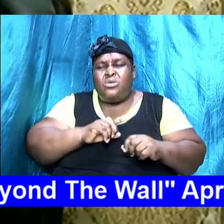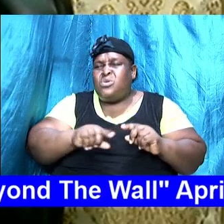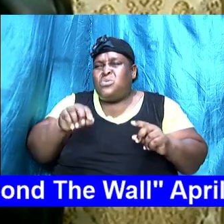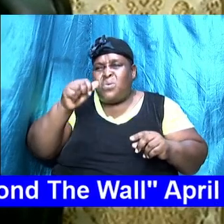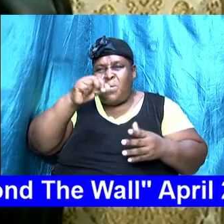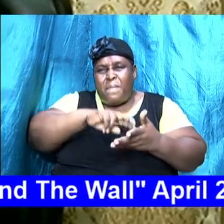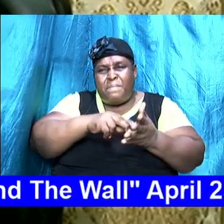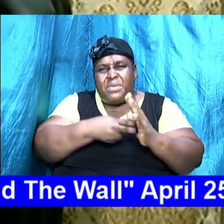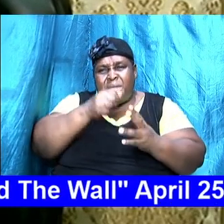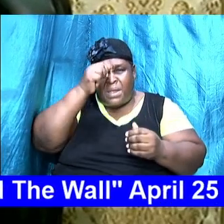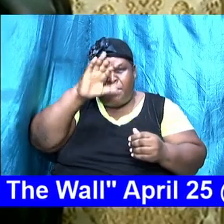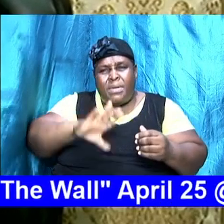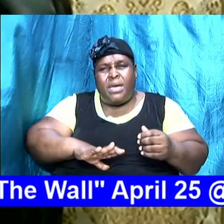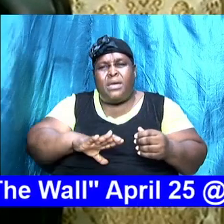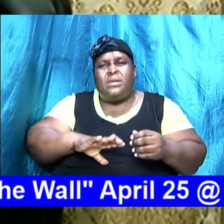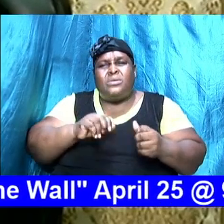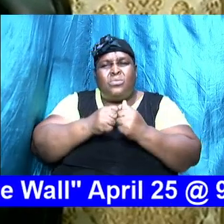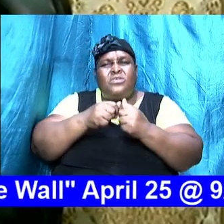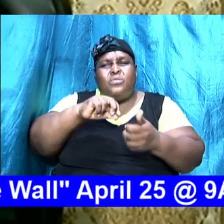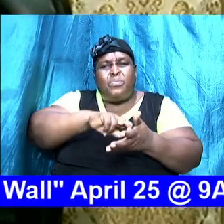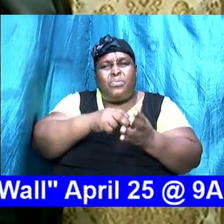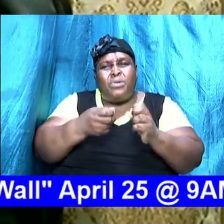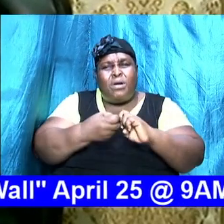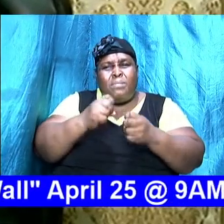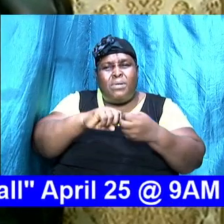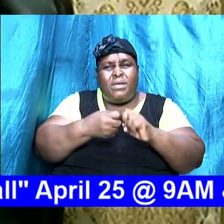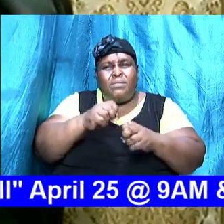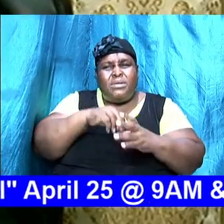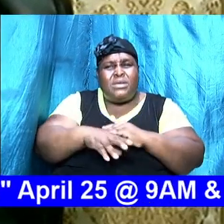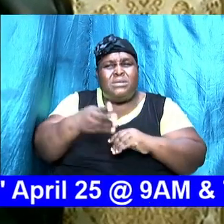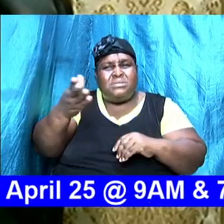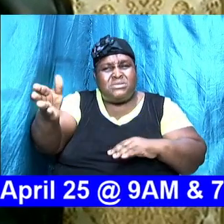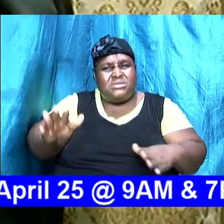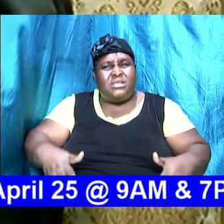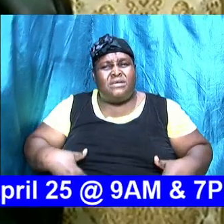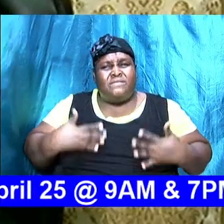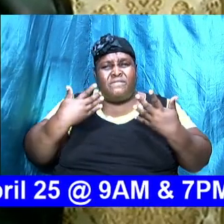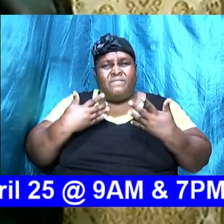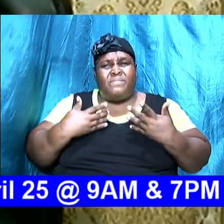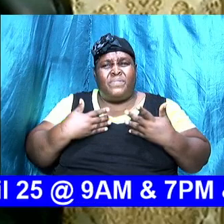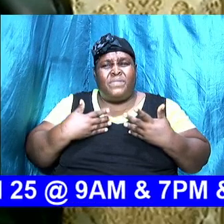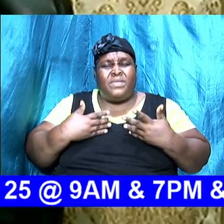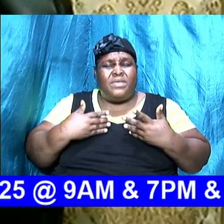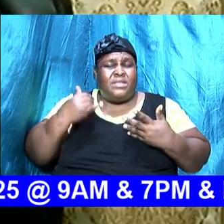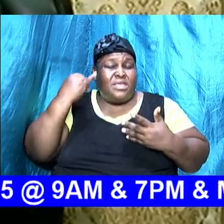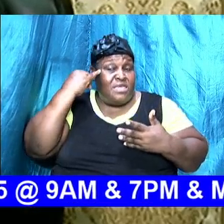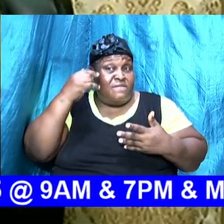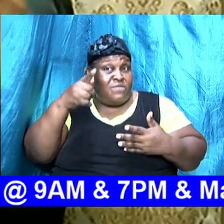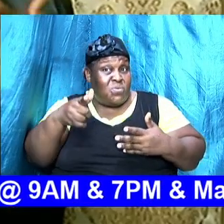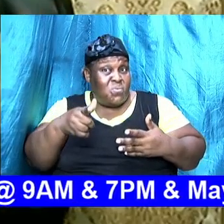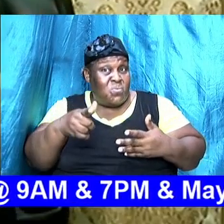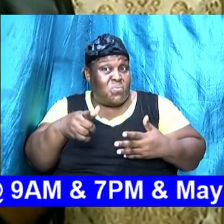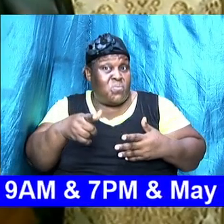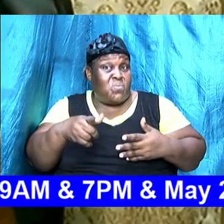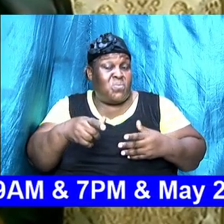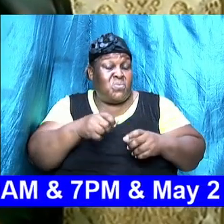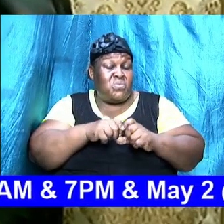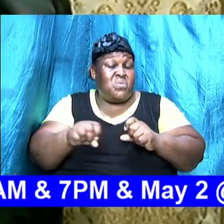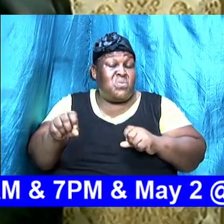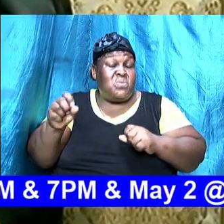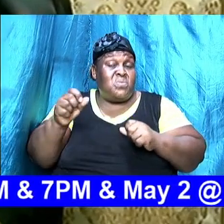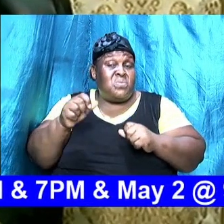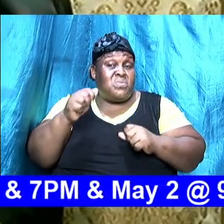if you present a particular position to your husband and he doesn't accept